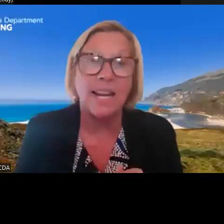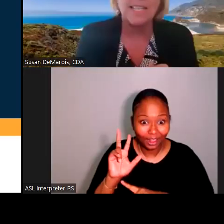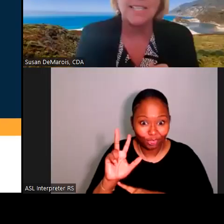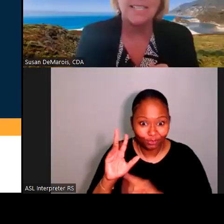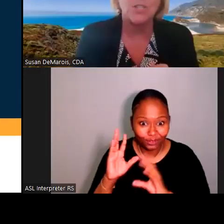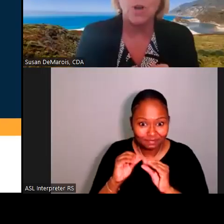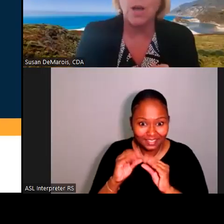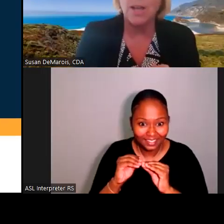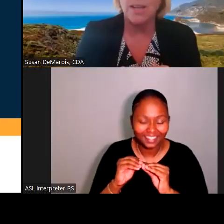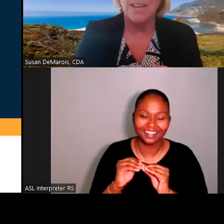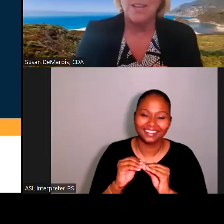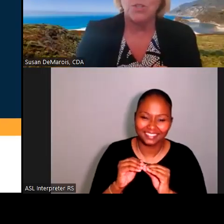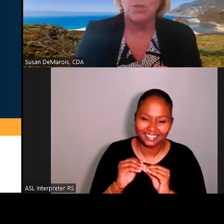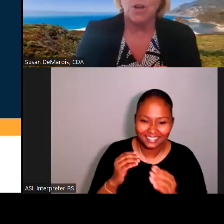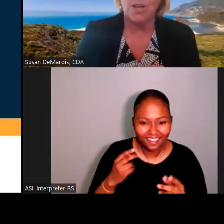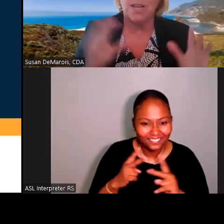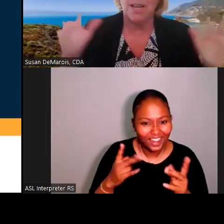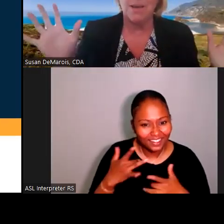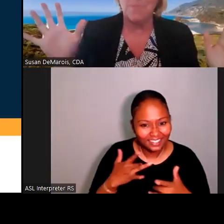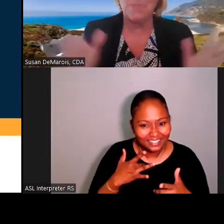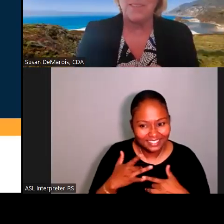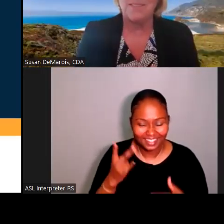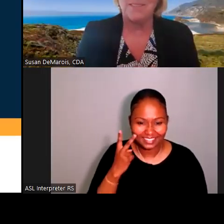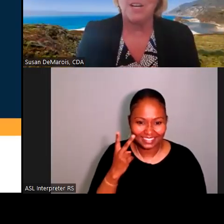It's exciting to see straw